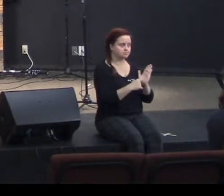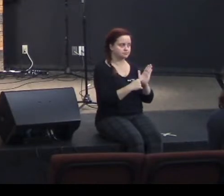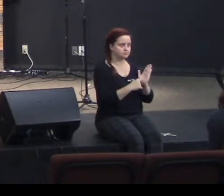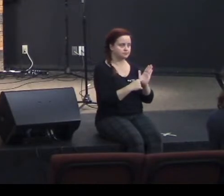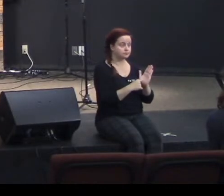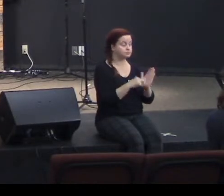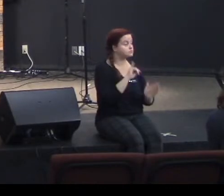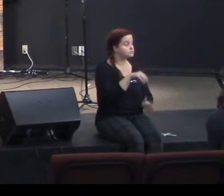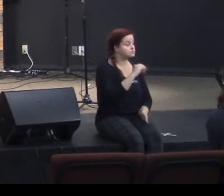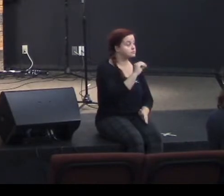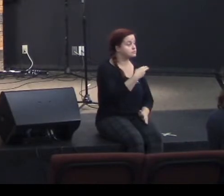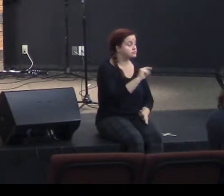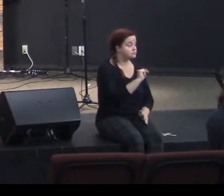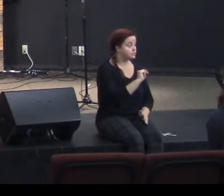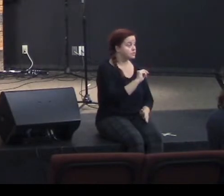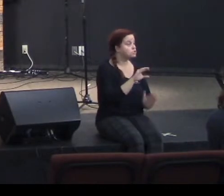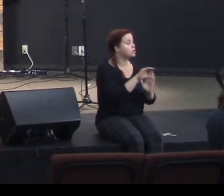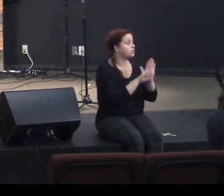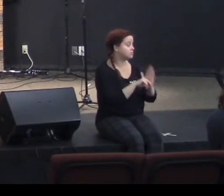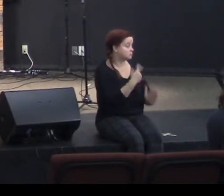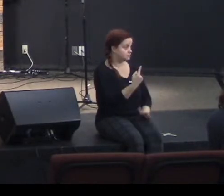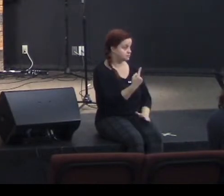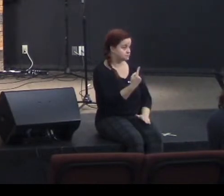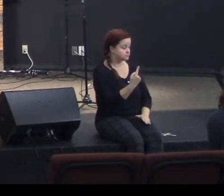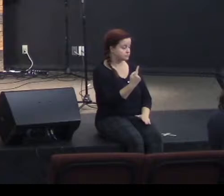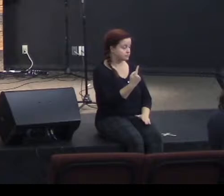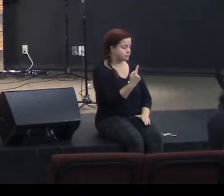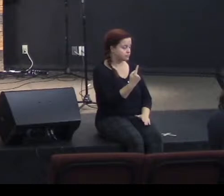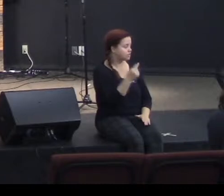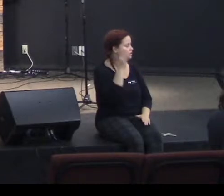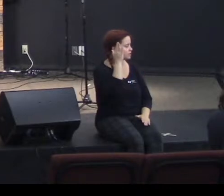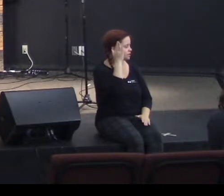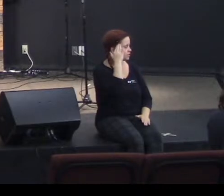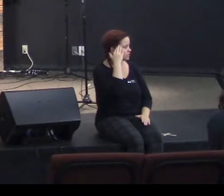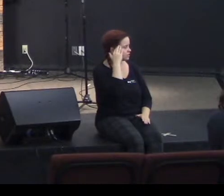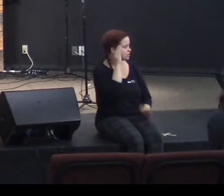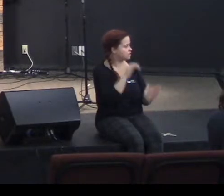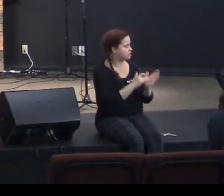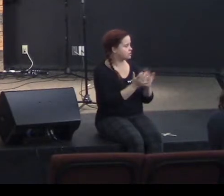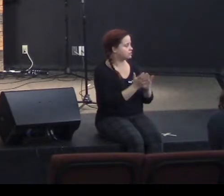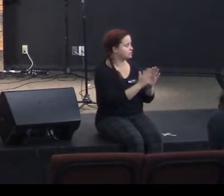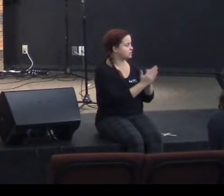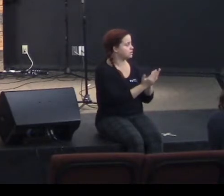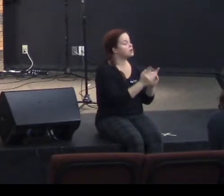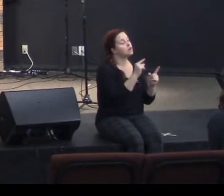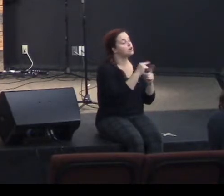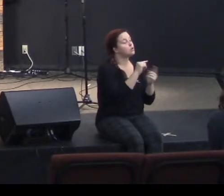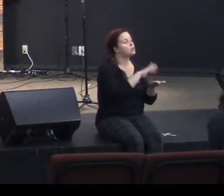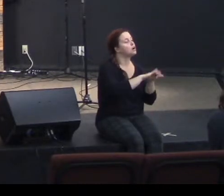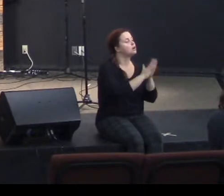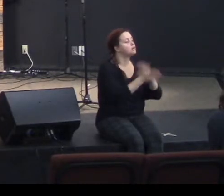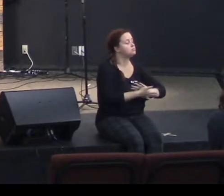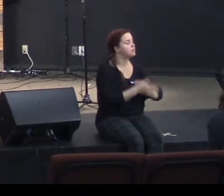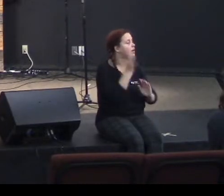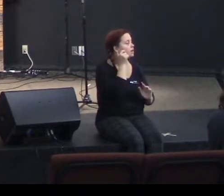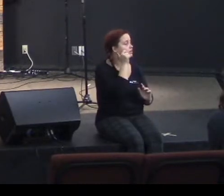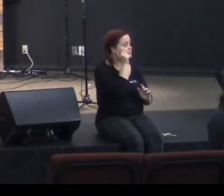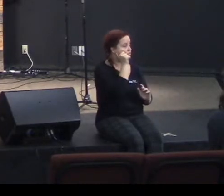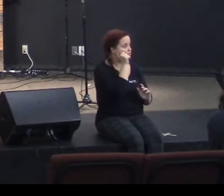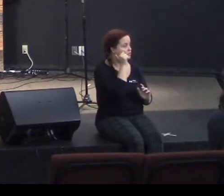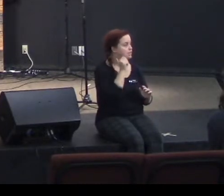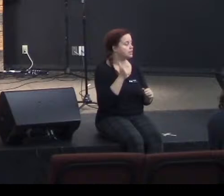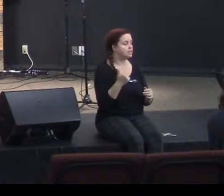in John chapter 1, the very familiar passage, the Word became flesh and made His dwelling among